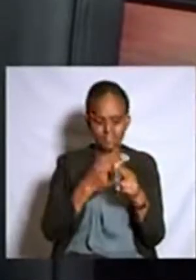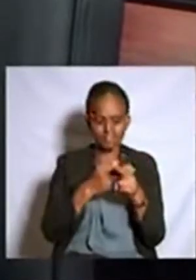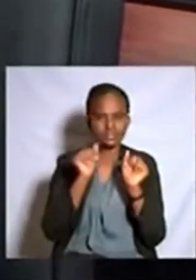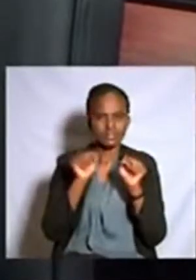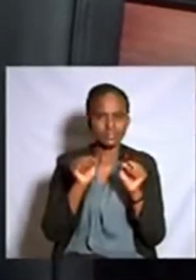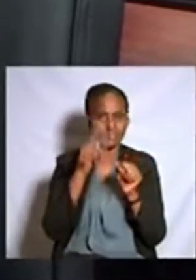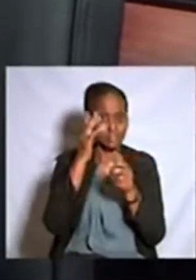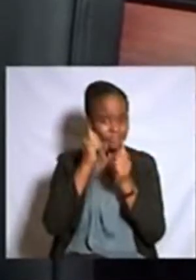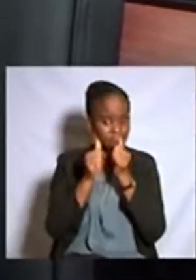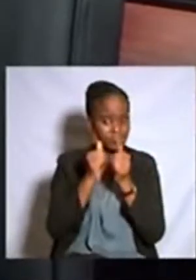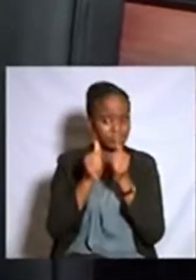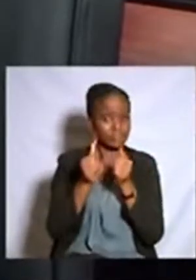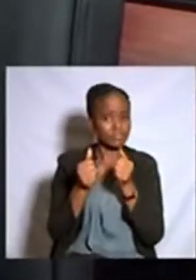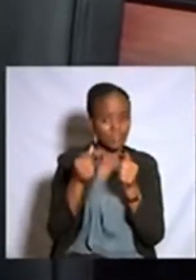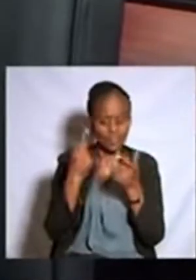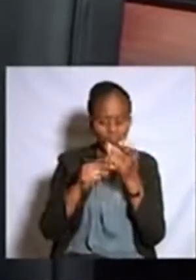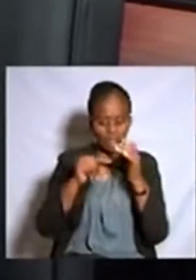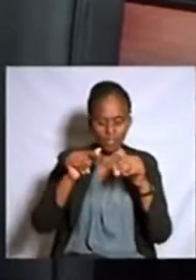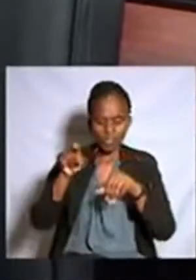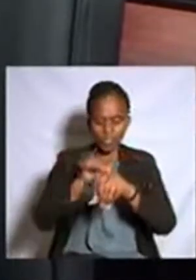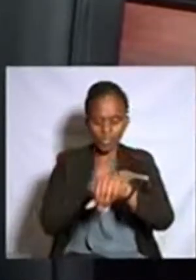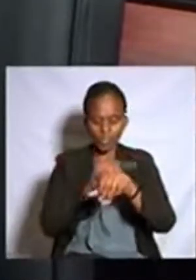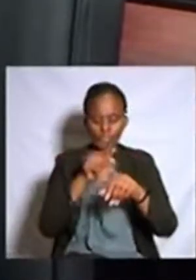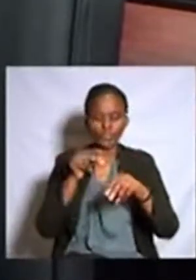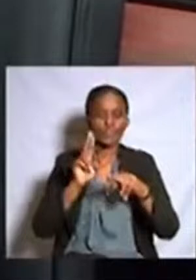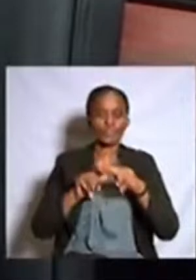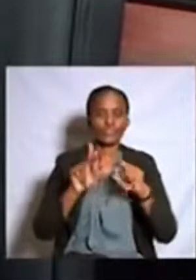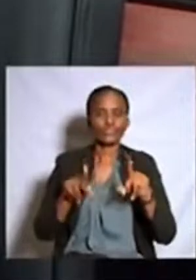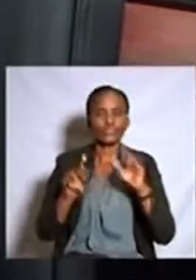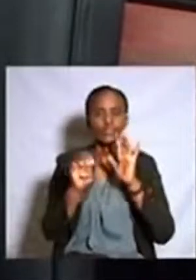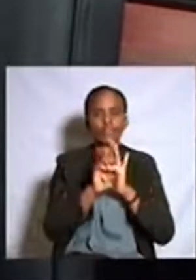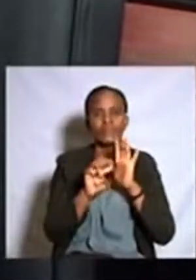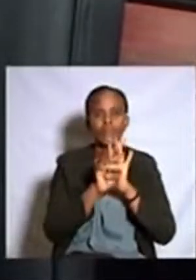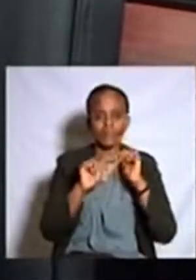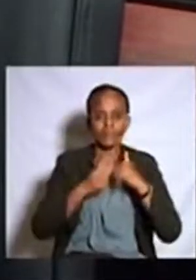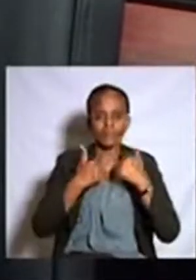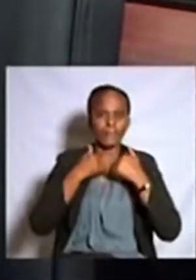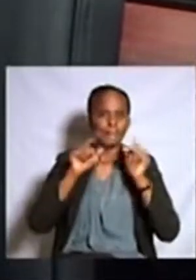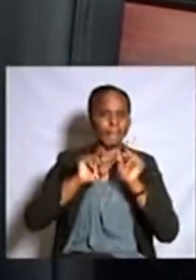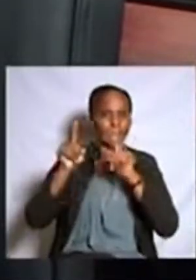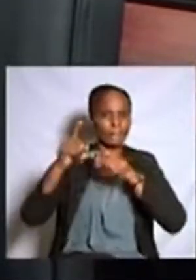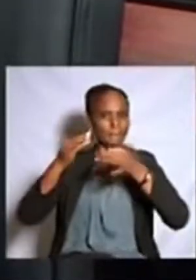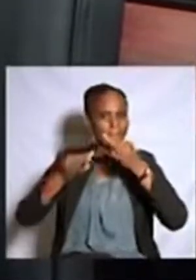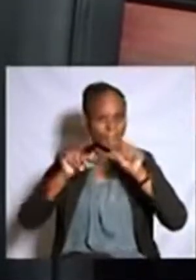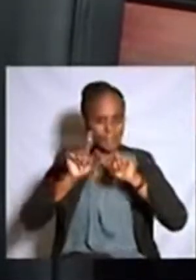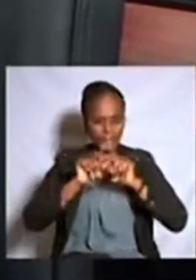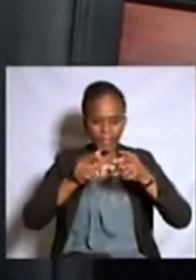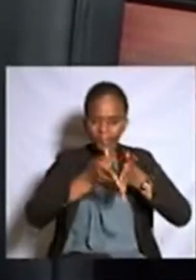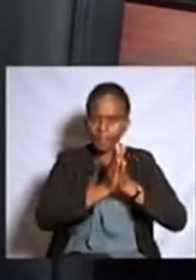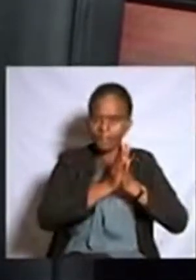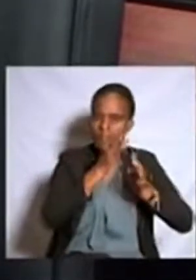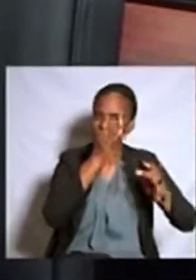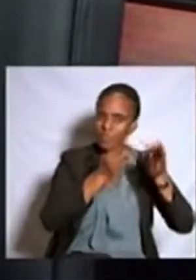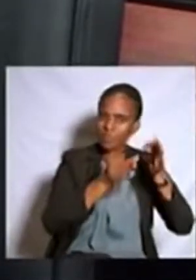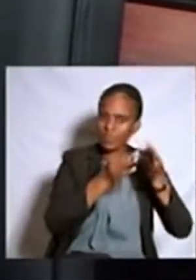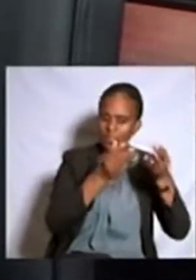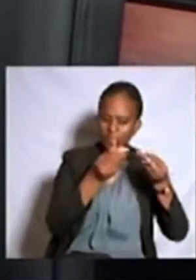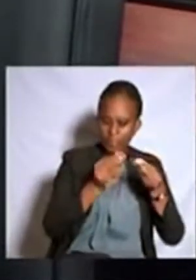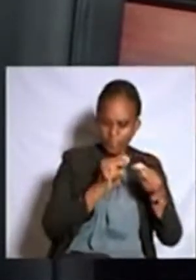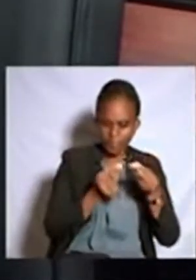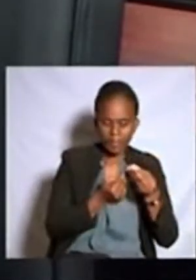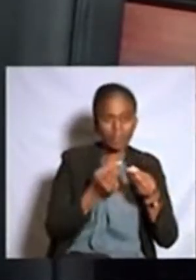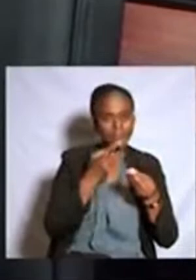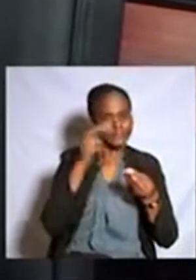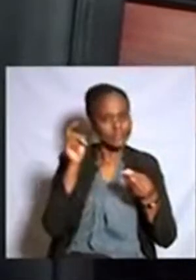is because the ones that will take long are the ones, Chair, where, for instance, we've gone to court and we are asking the court to give us